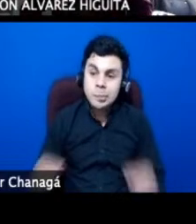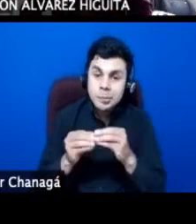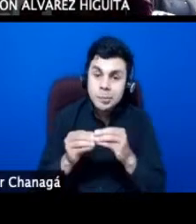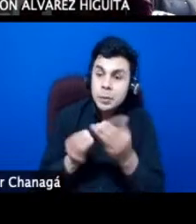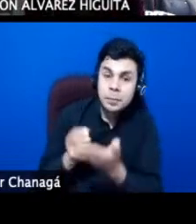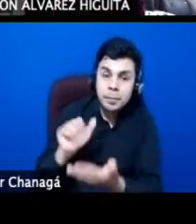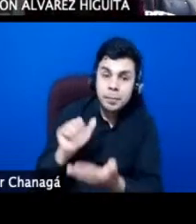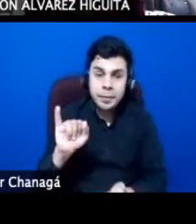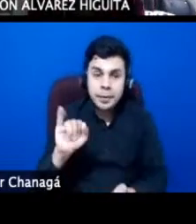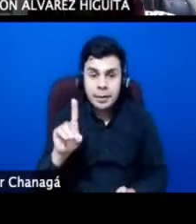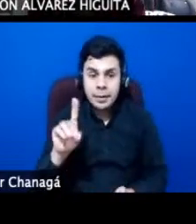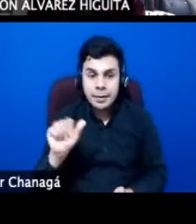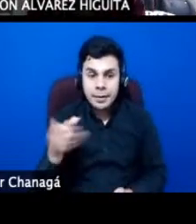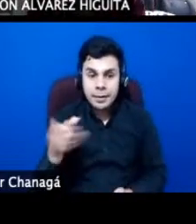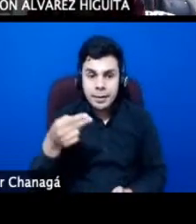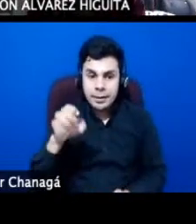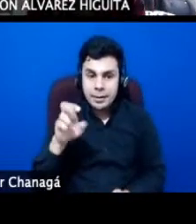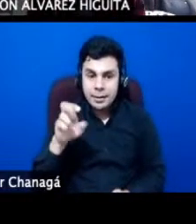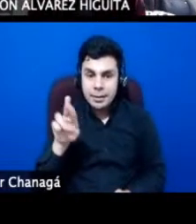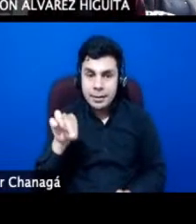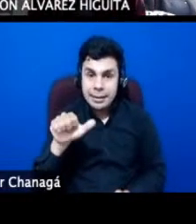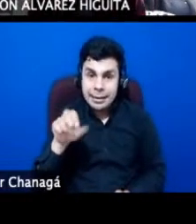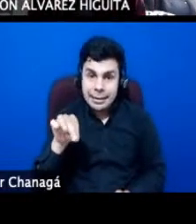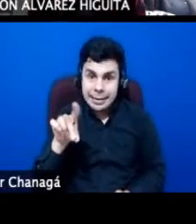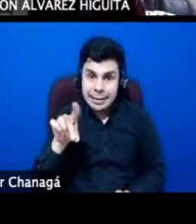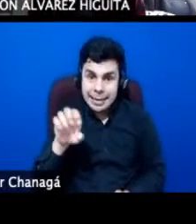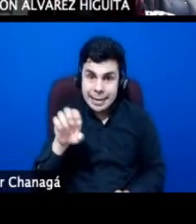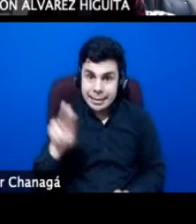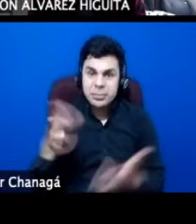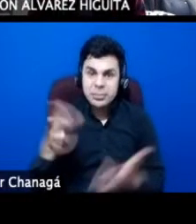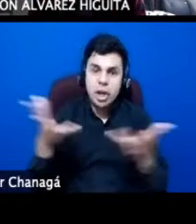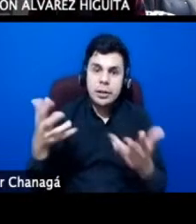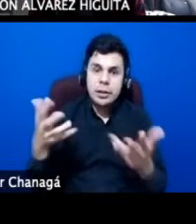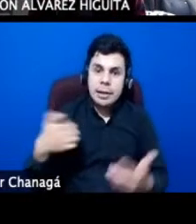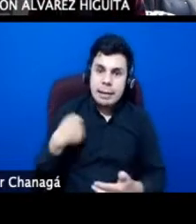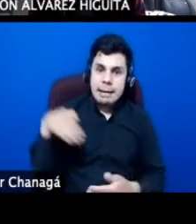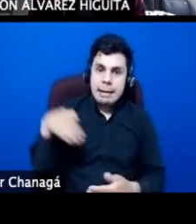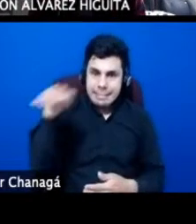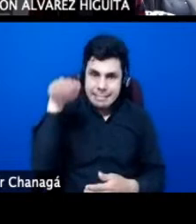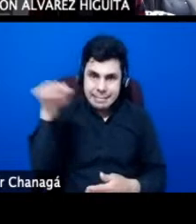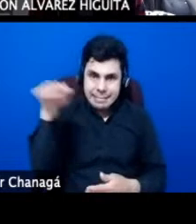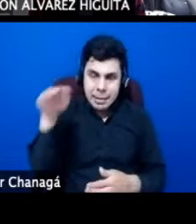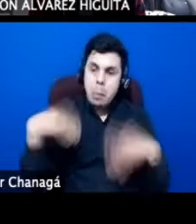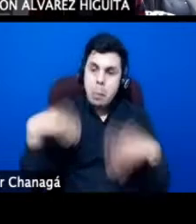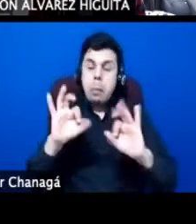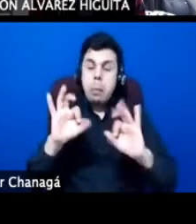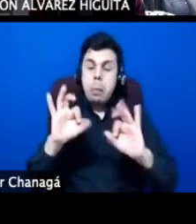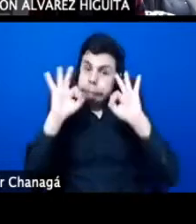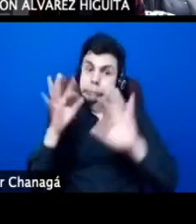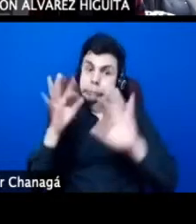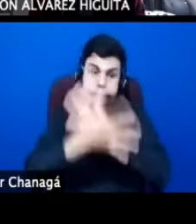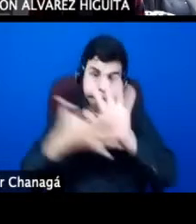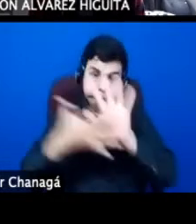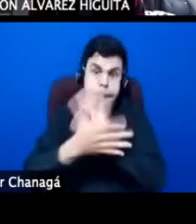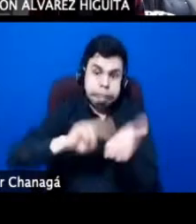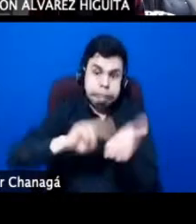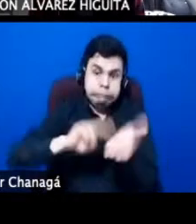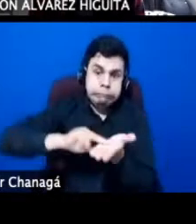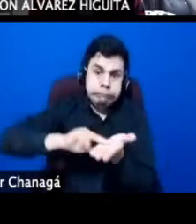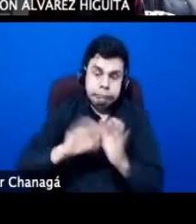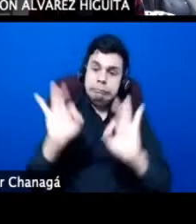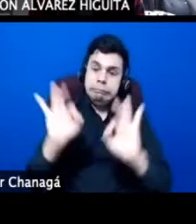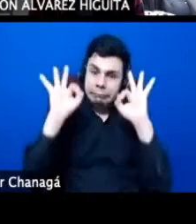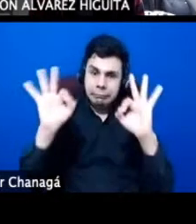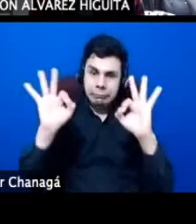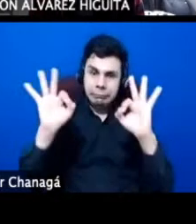me encanta y me parece muy oportuno la traducción en lenguaje de señas. And also Aida Hernández, who